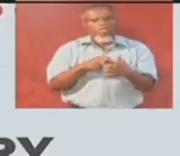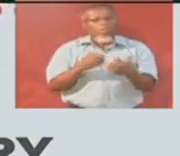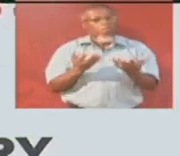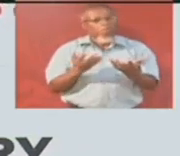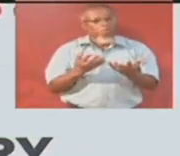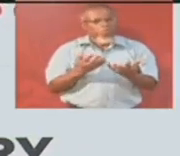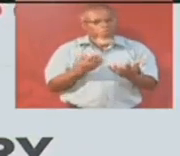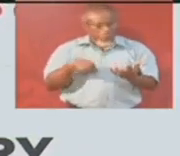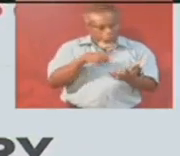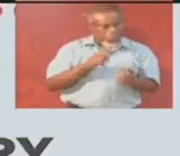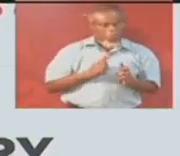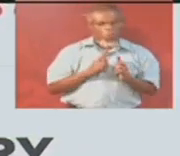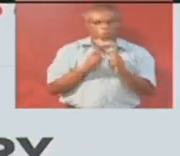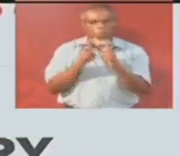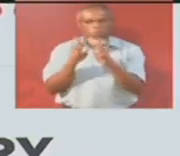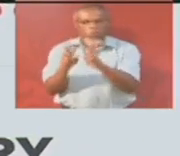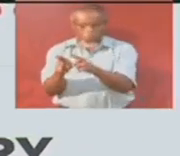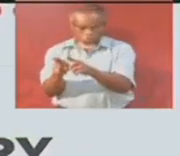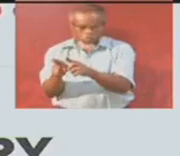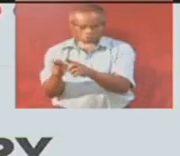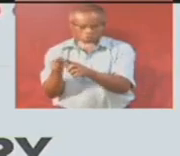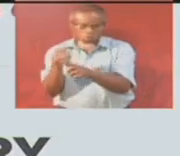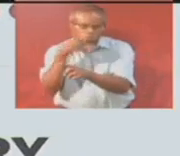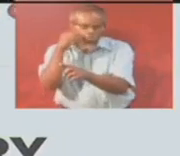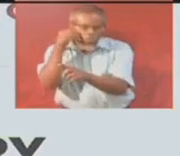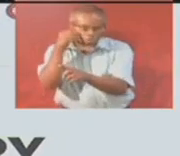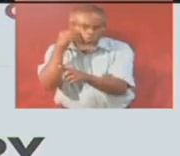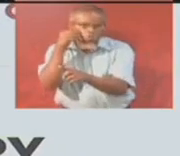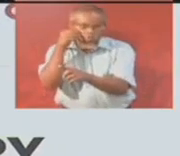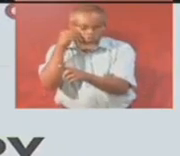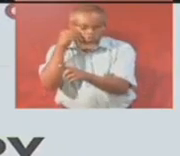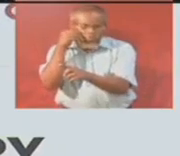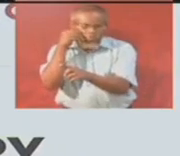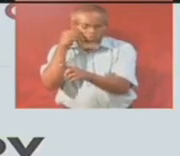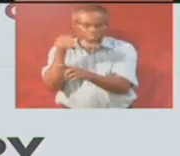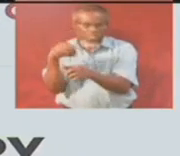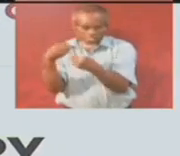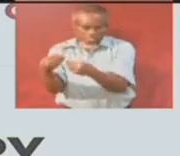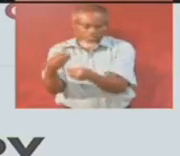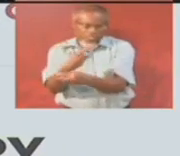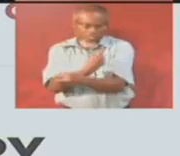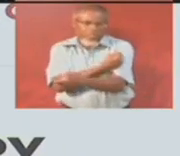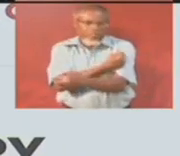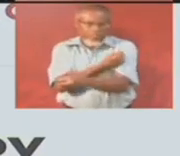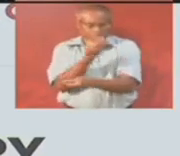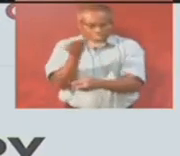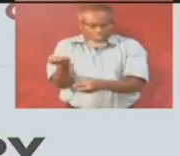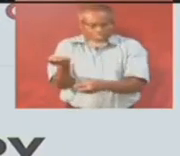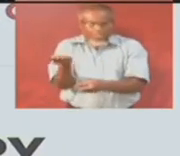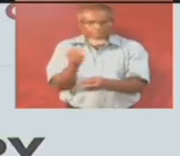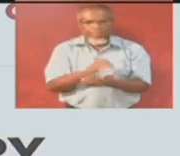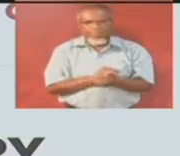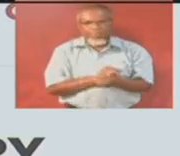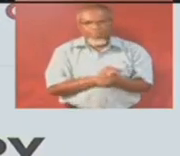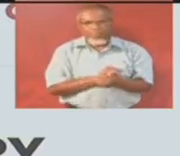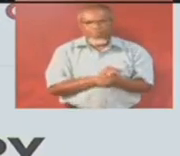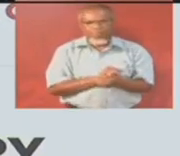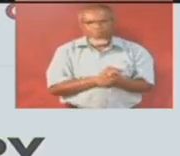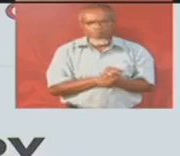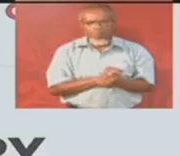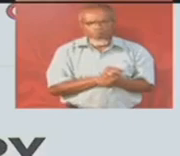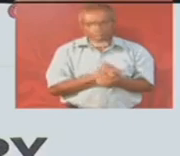before that I asked for a study to be done, and I did give it out last week,